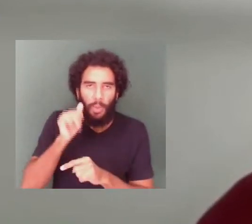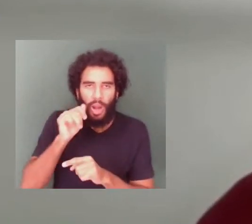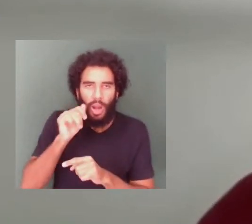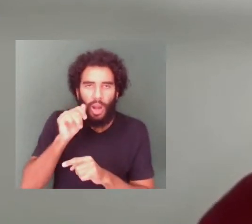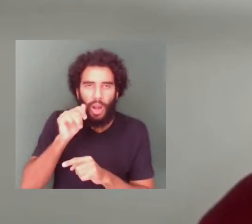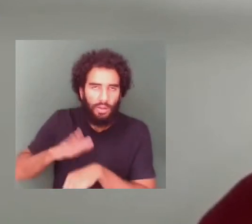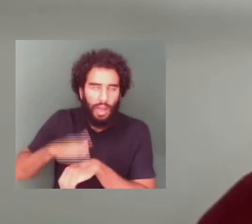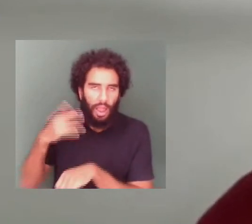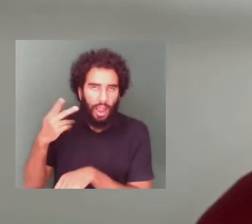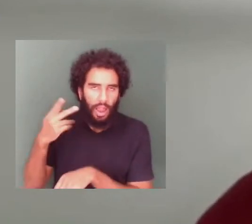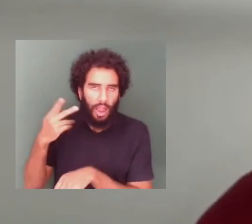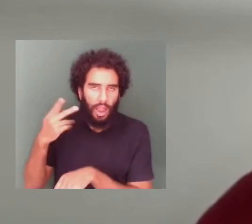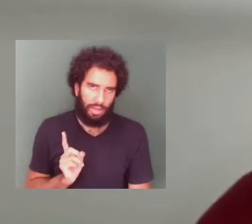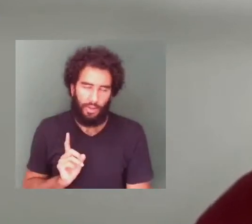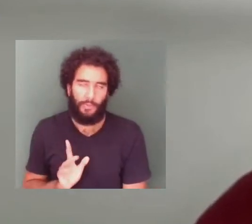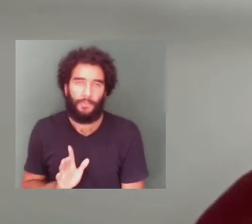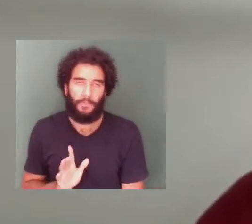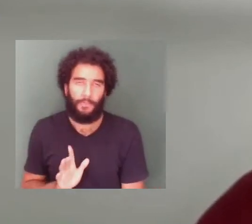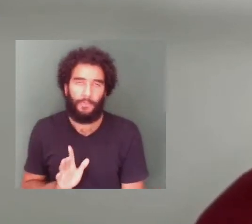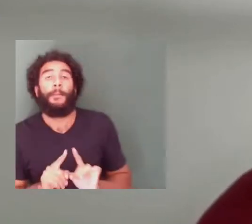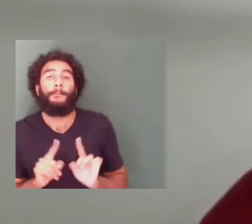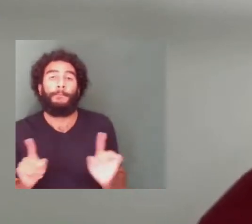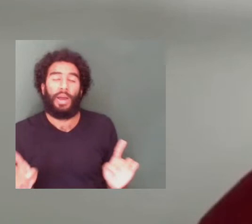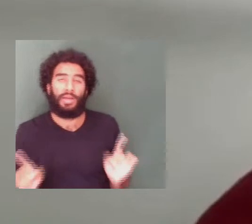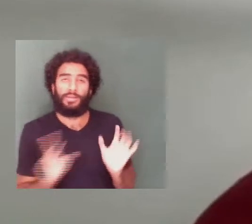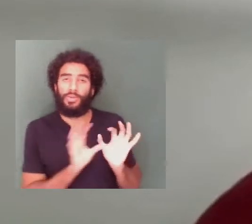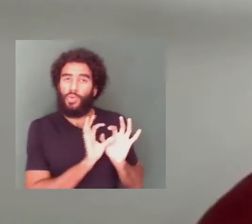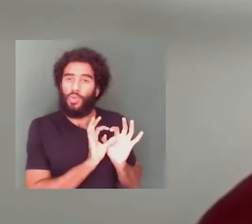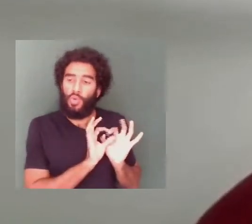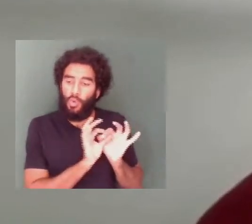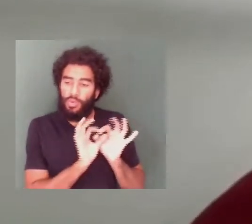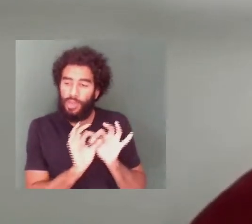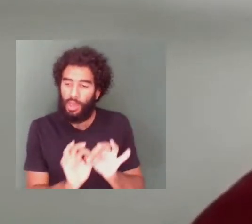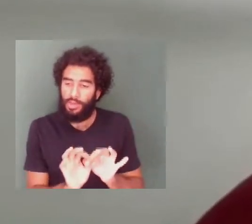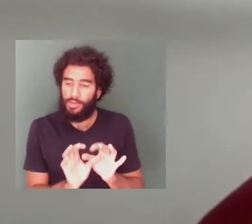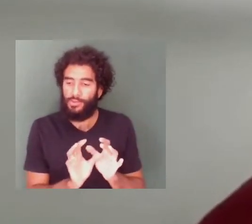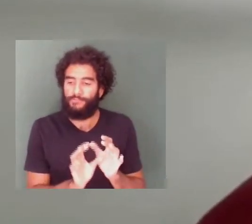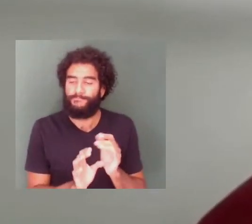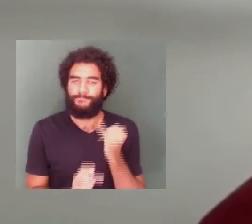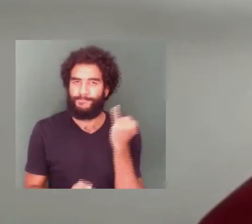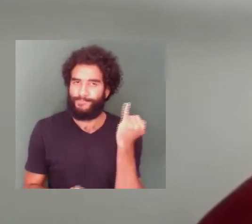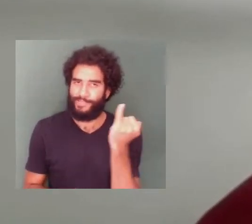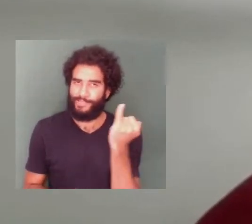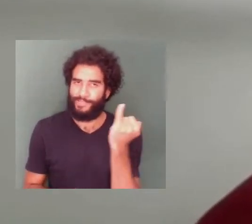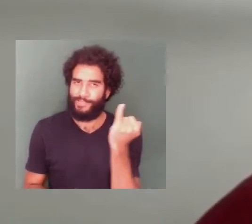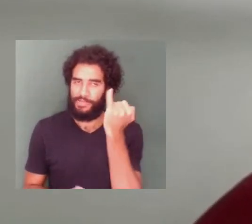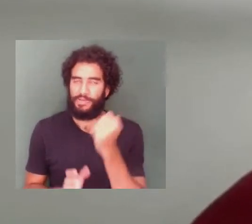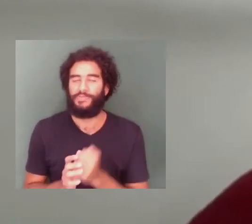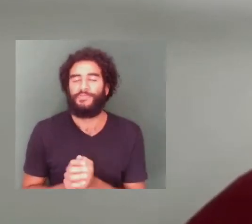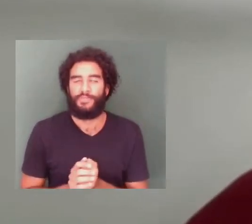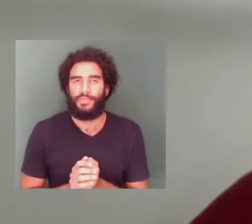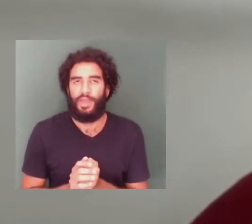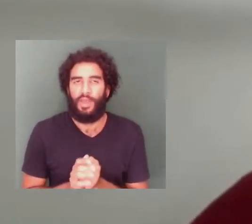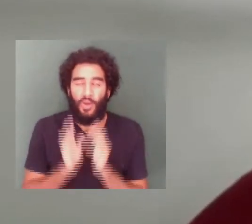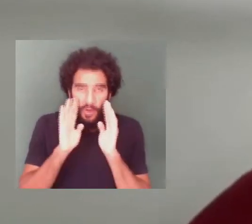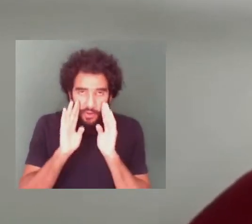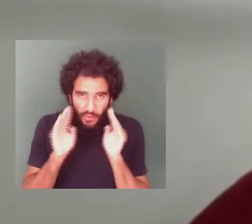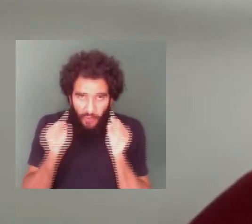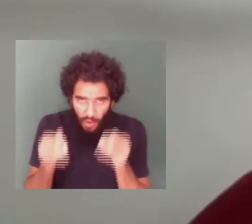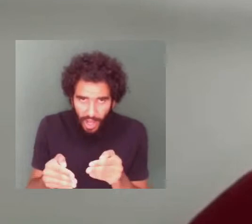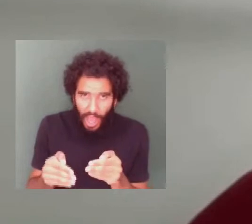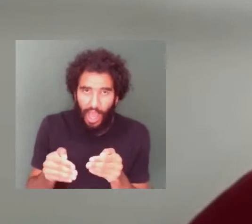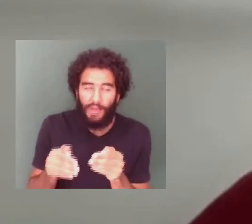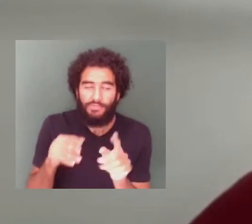these barriers. So what we need to be focusing on all of that to bring down the use of formula. In the